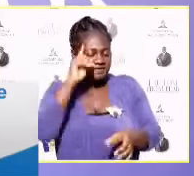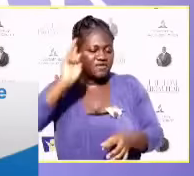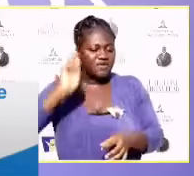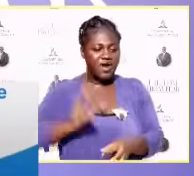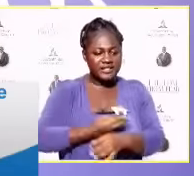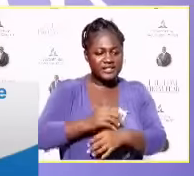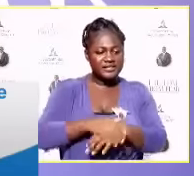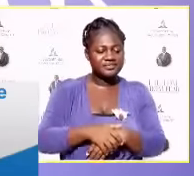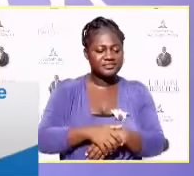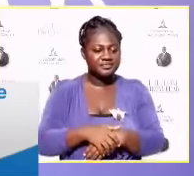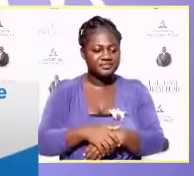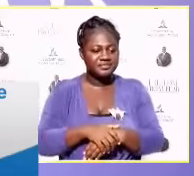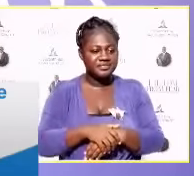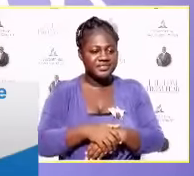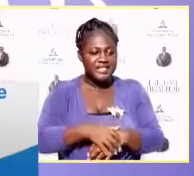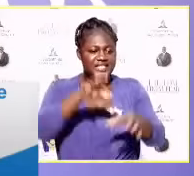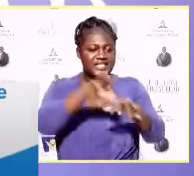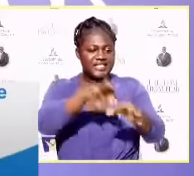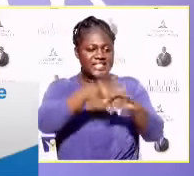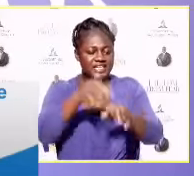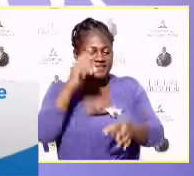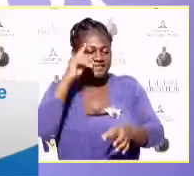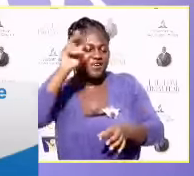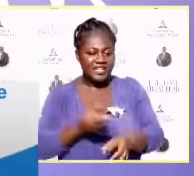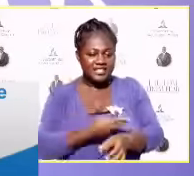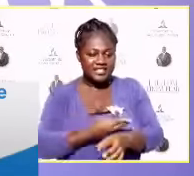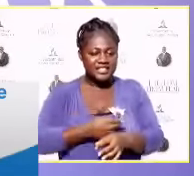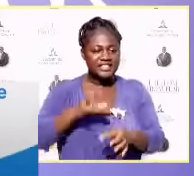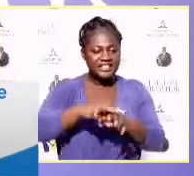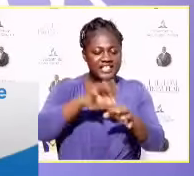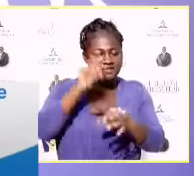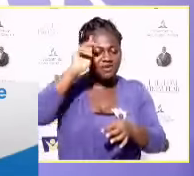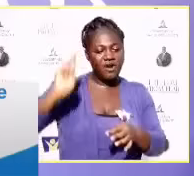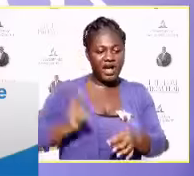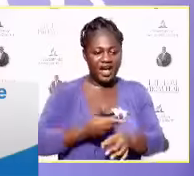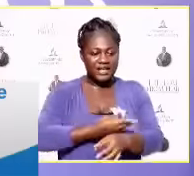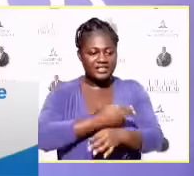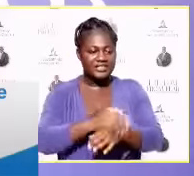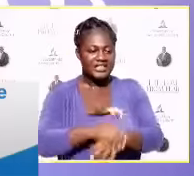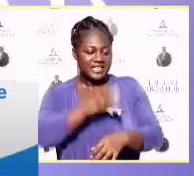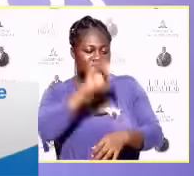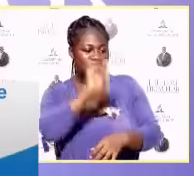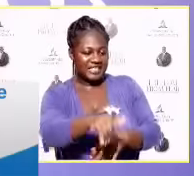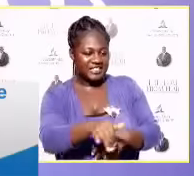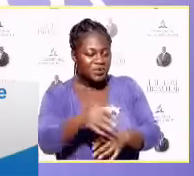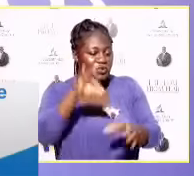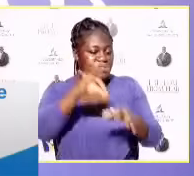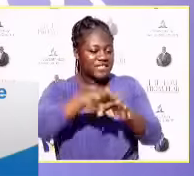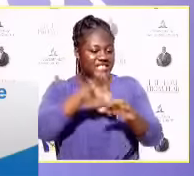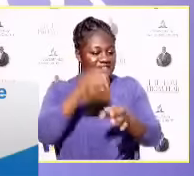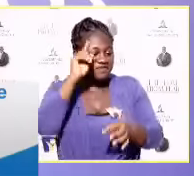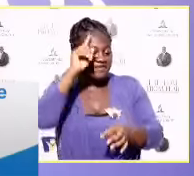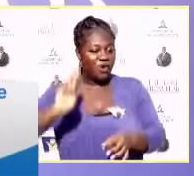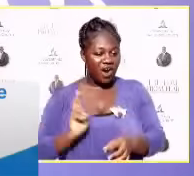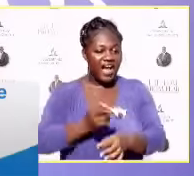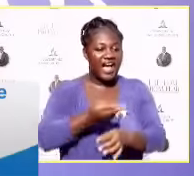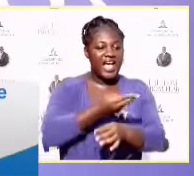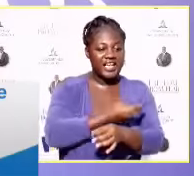Sow a seed simply means bring me money. And